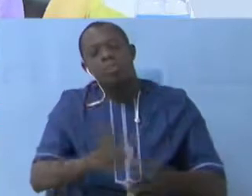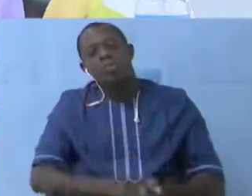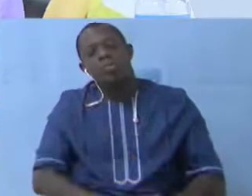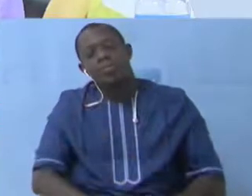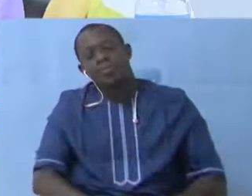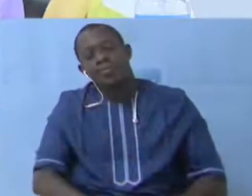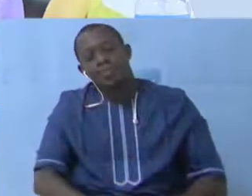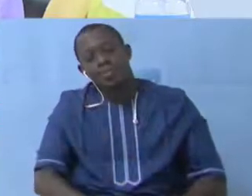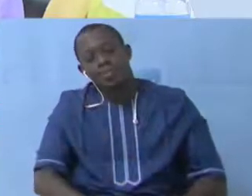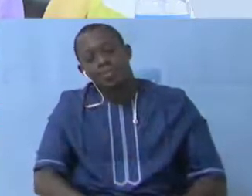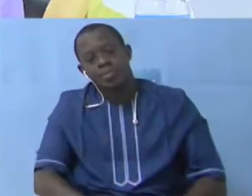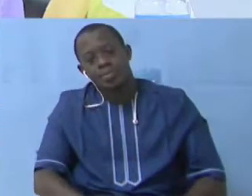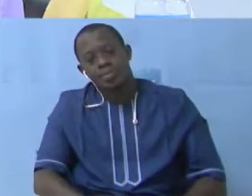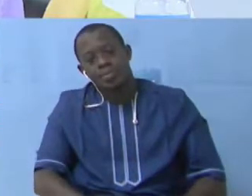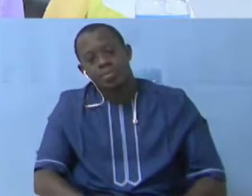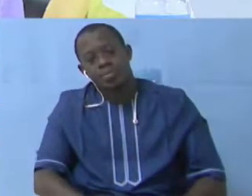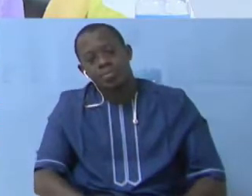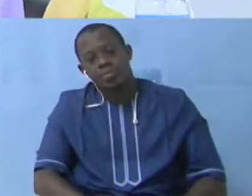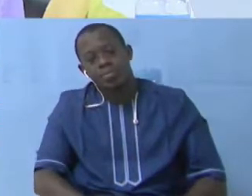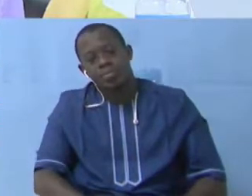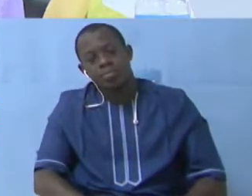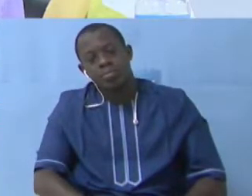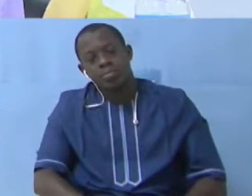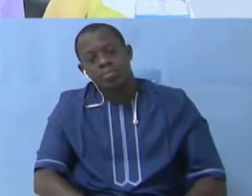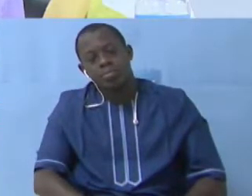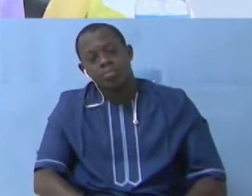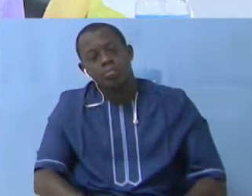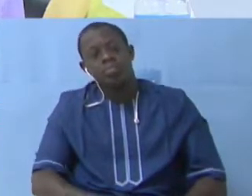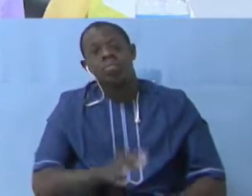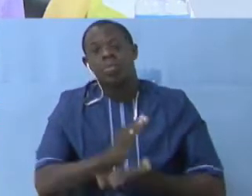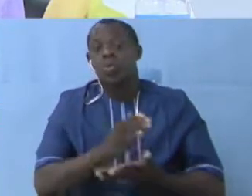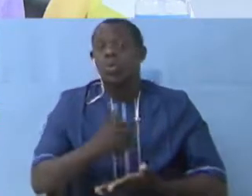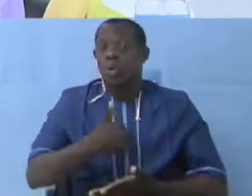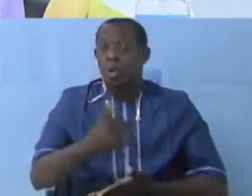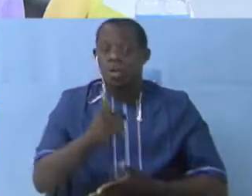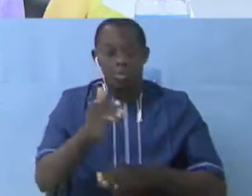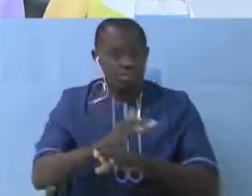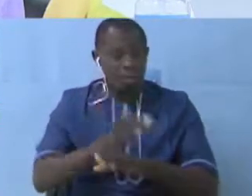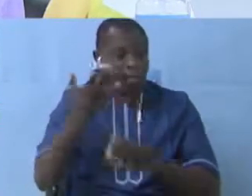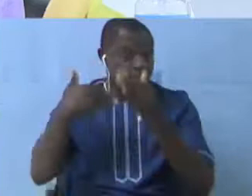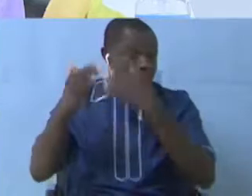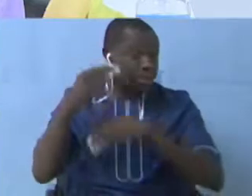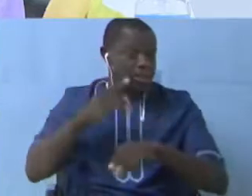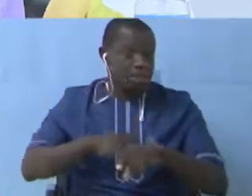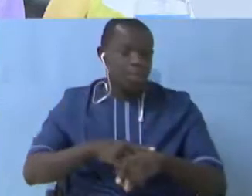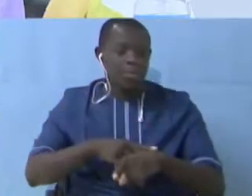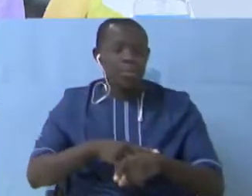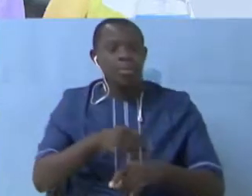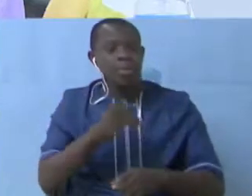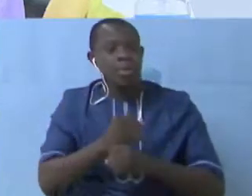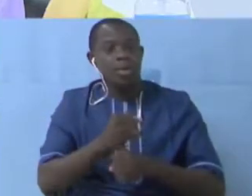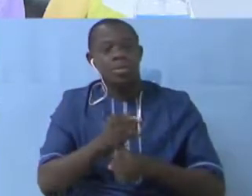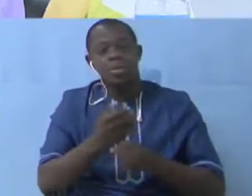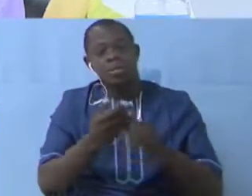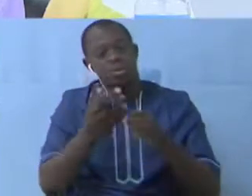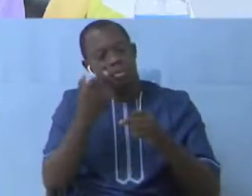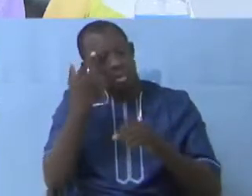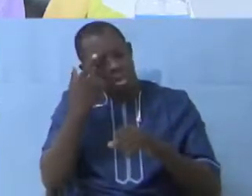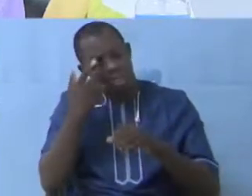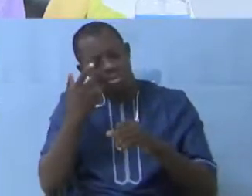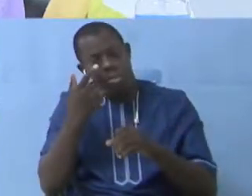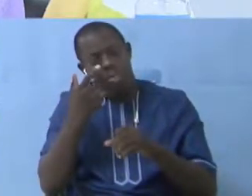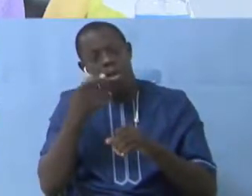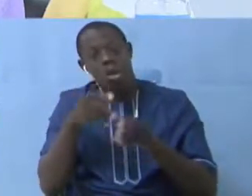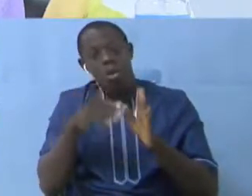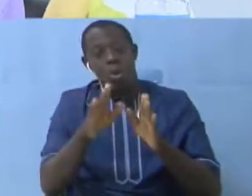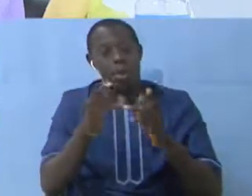ak seen I aajo daal. To be honest, at that time, I think it was just rhetorical, because the